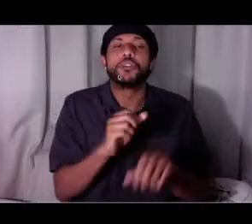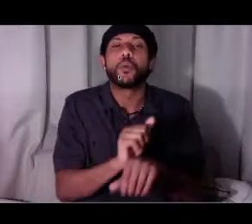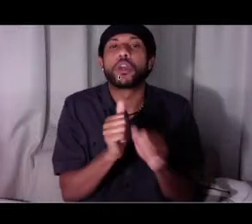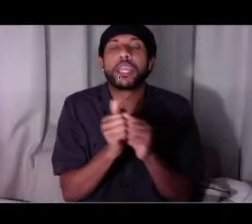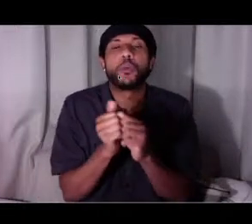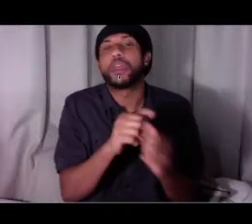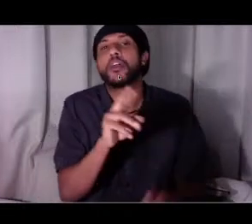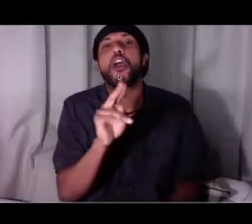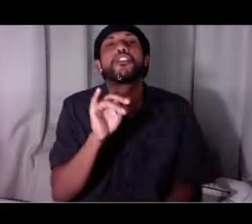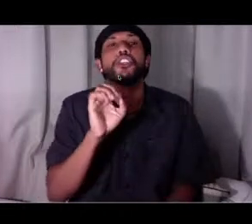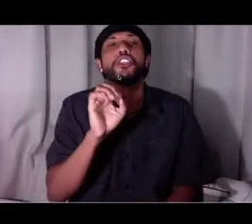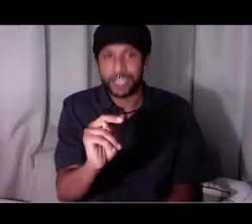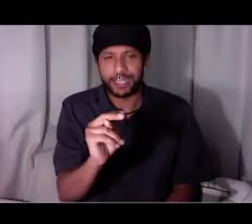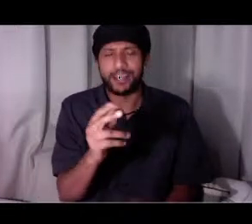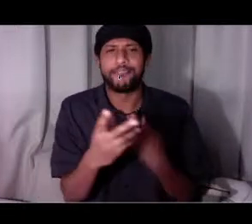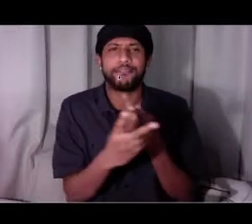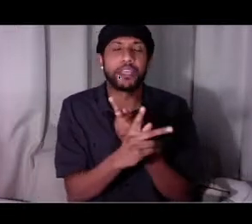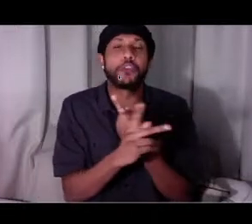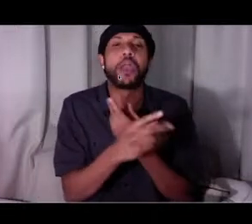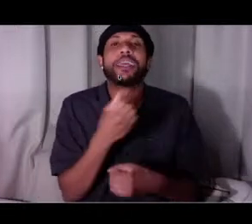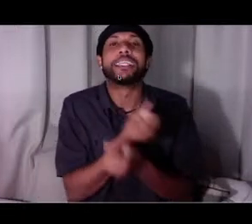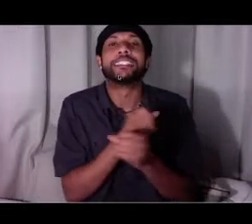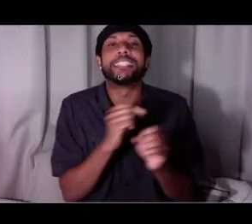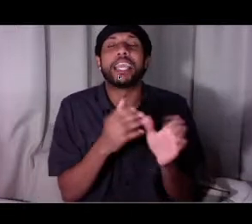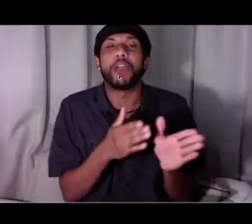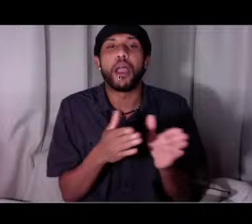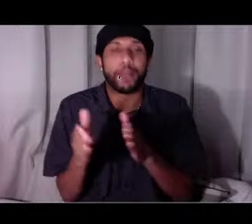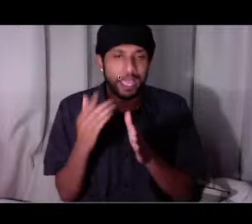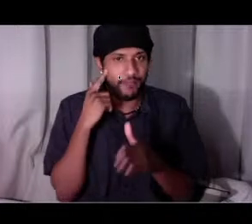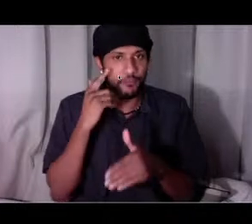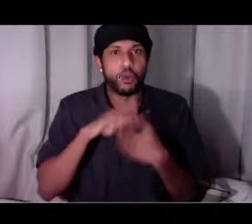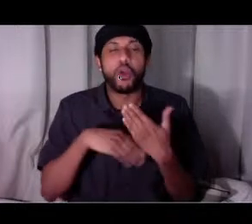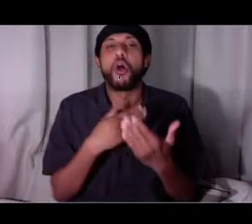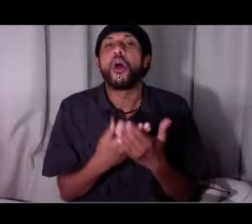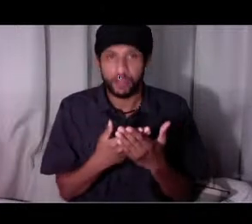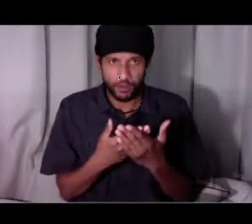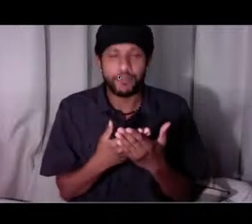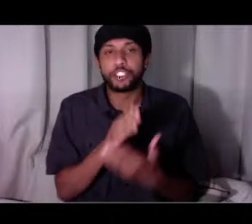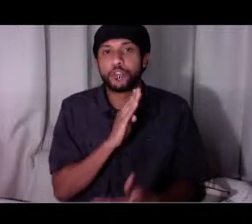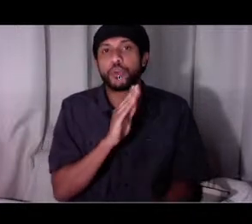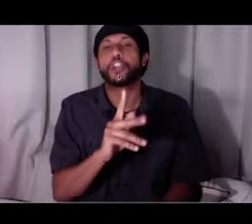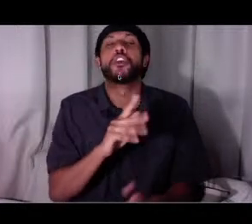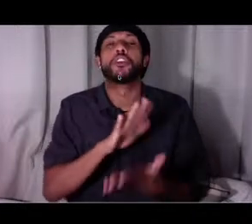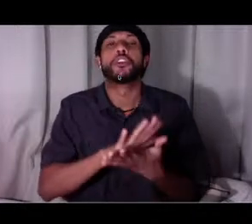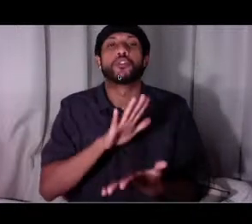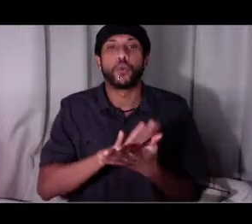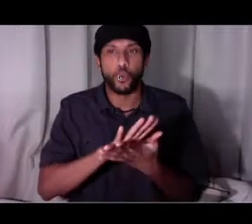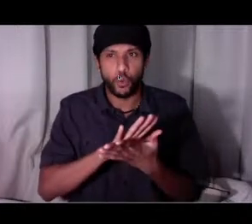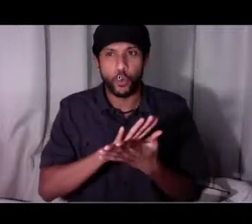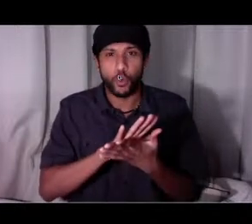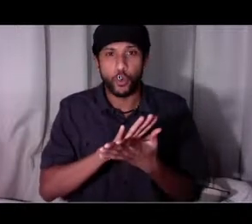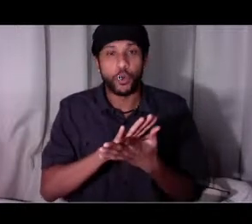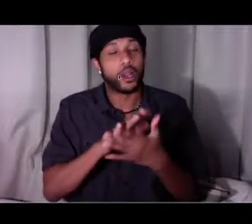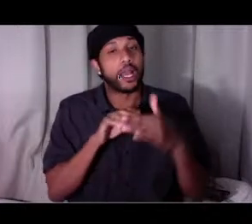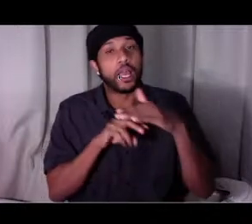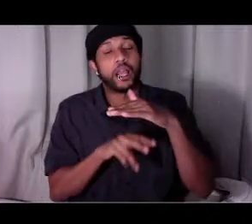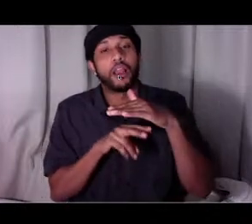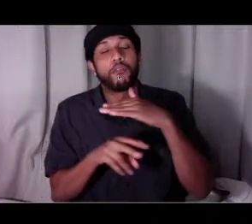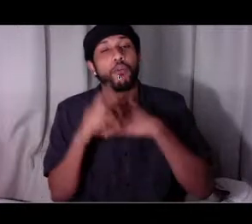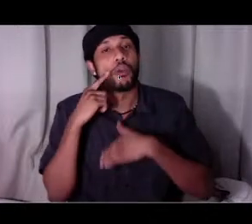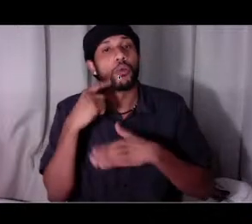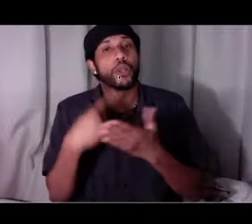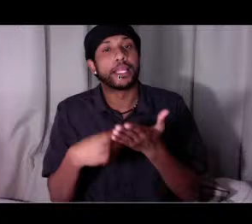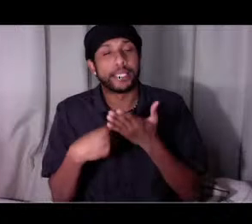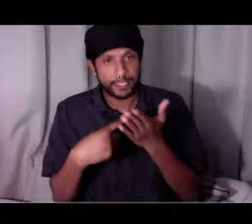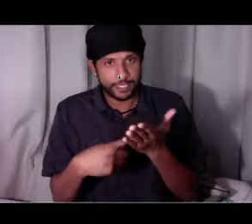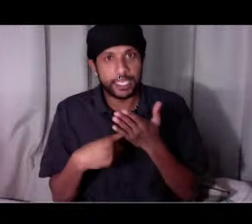to come up with a safe plan for all of us to to return to school and I look forward to further discussion on